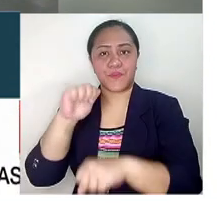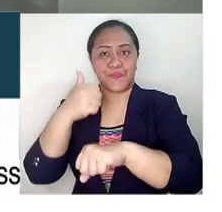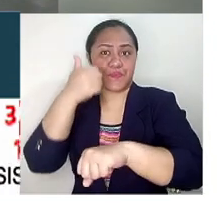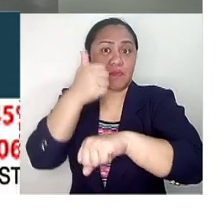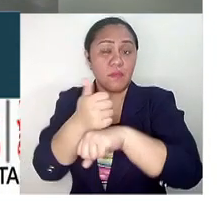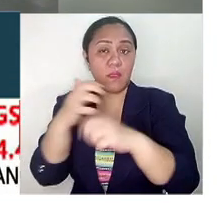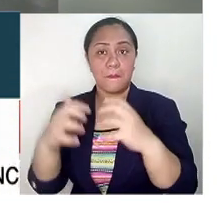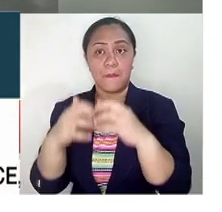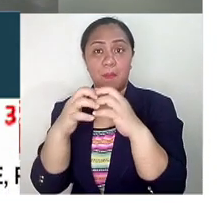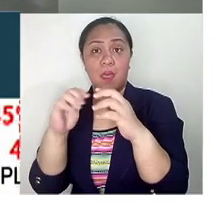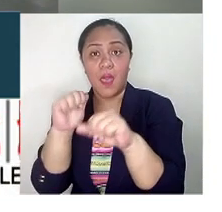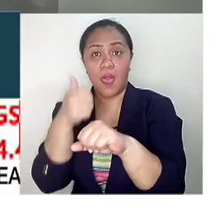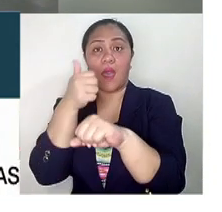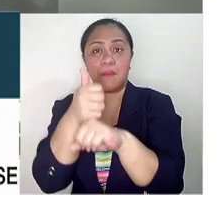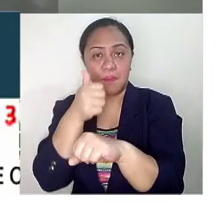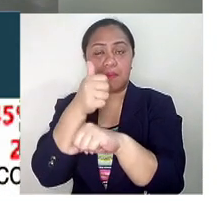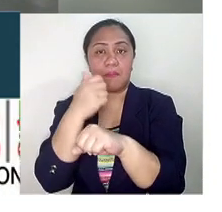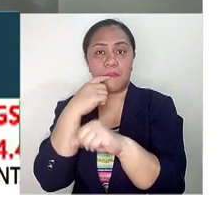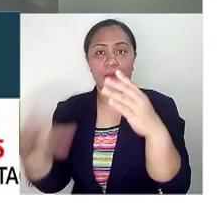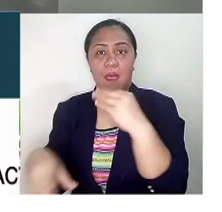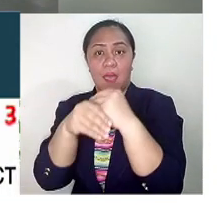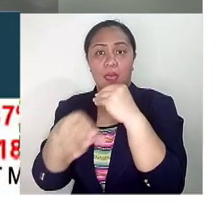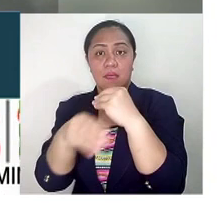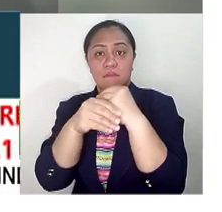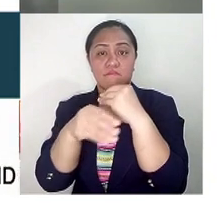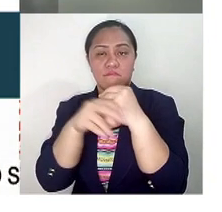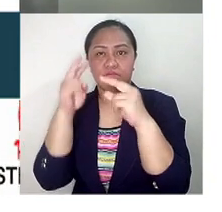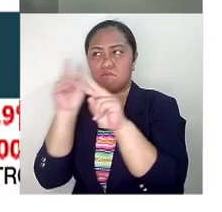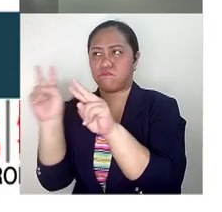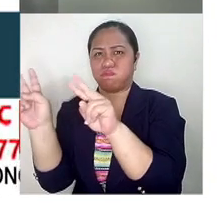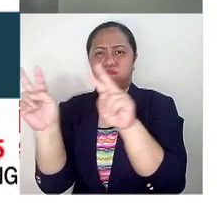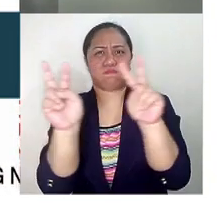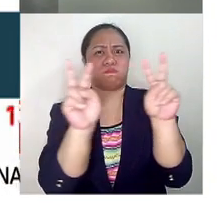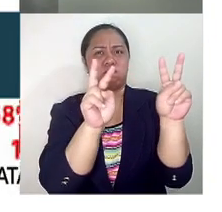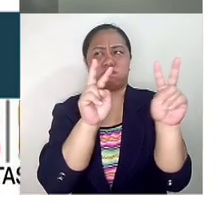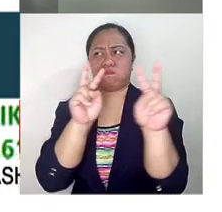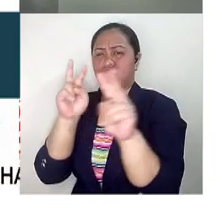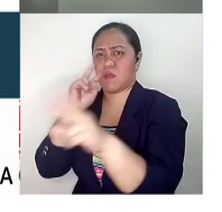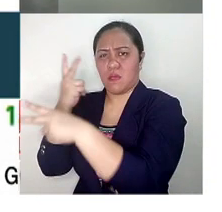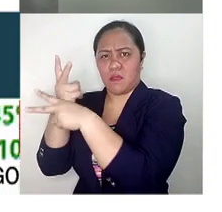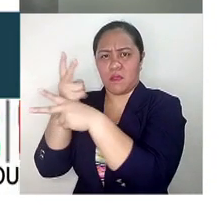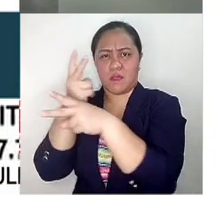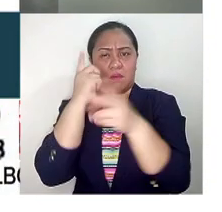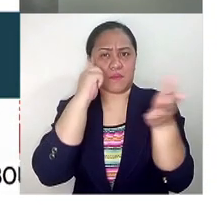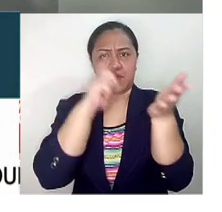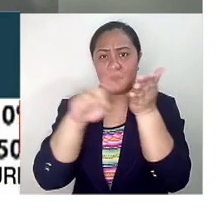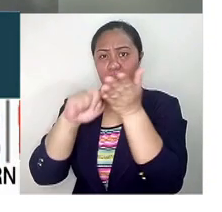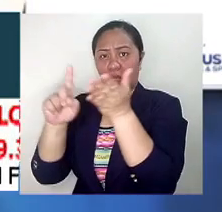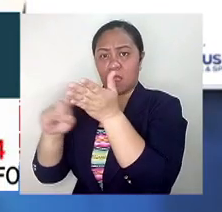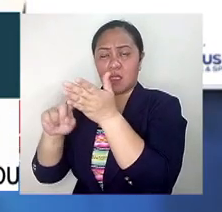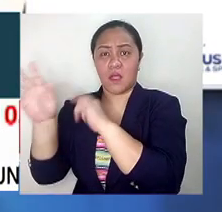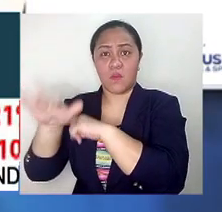on surveillance equipment, apparently radars. There are already a lot of them on the reef in the first place. So